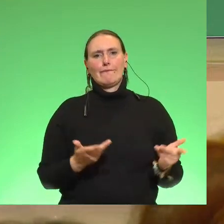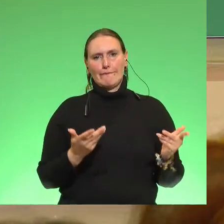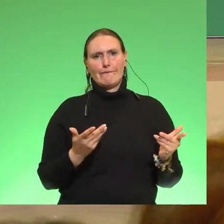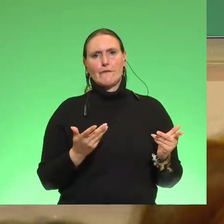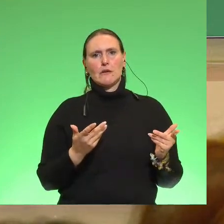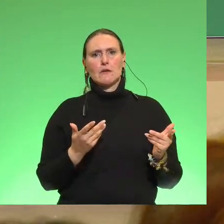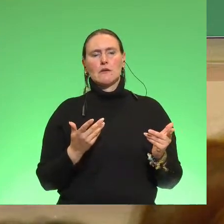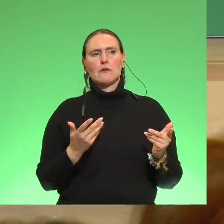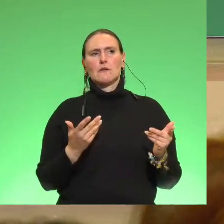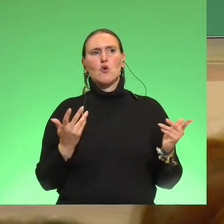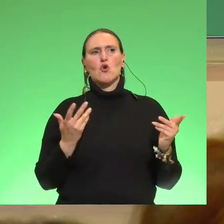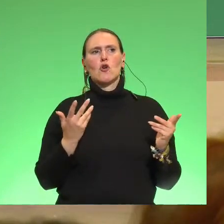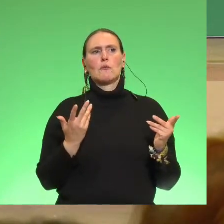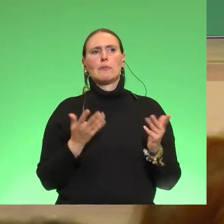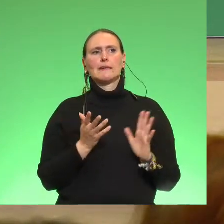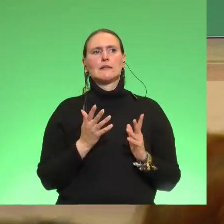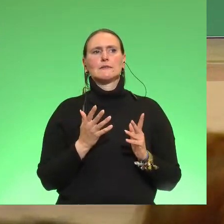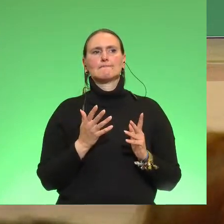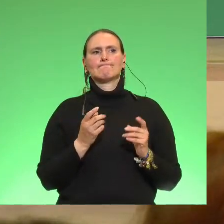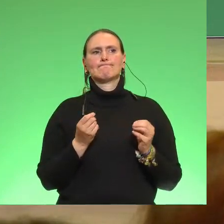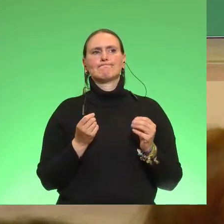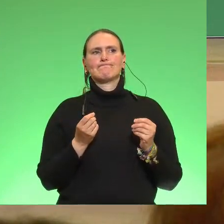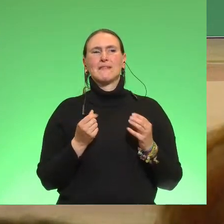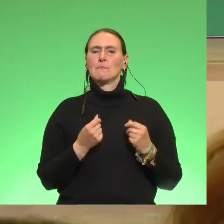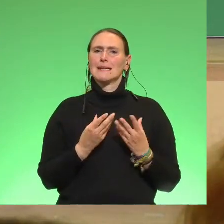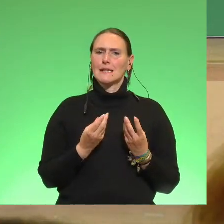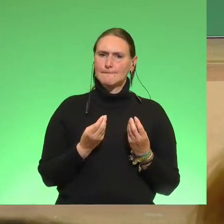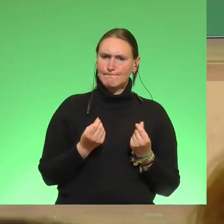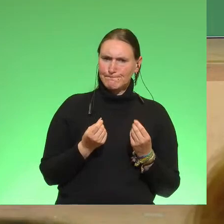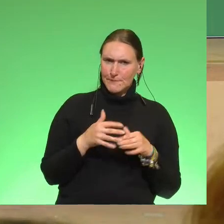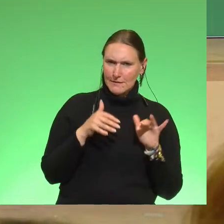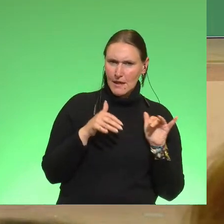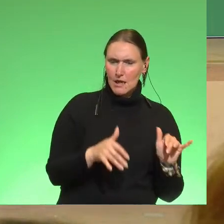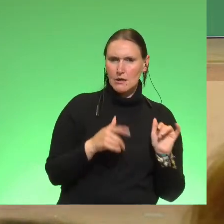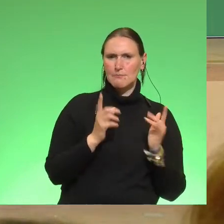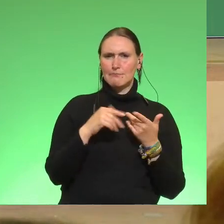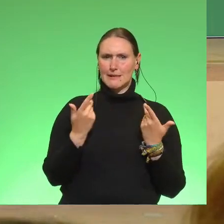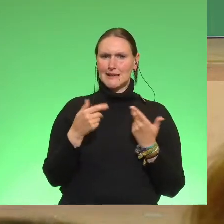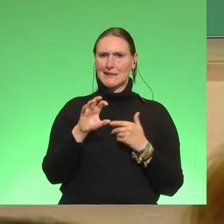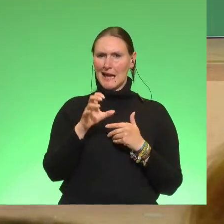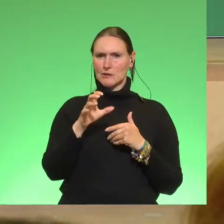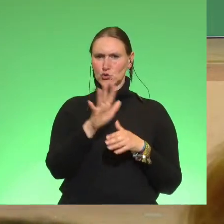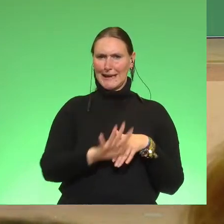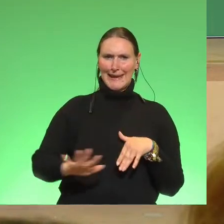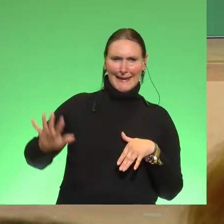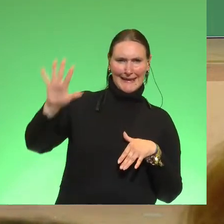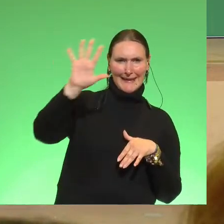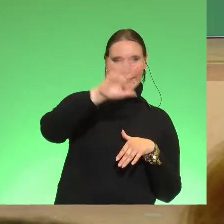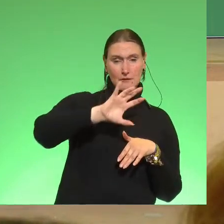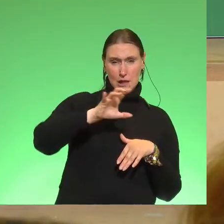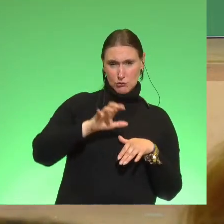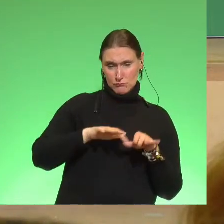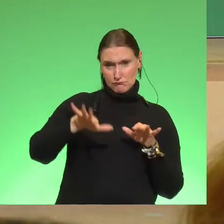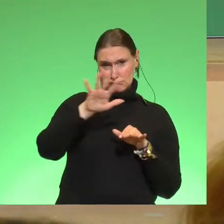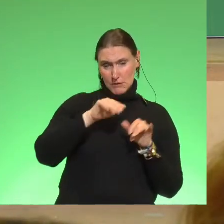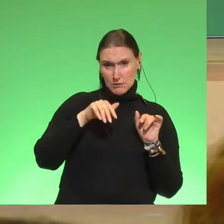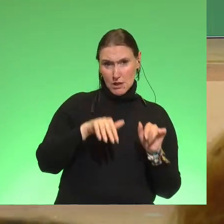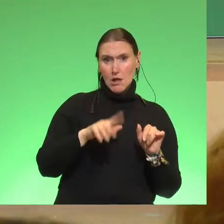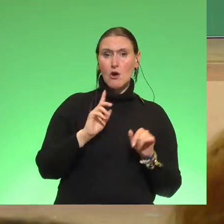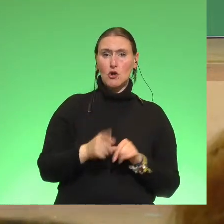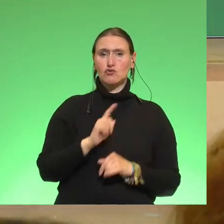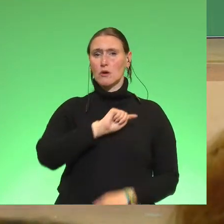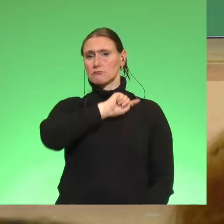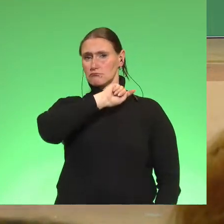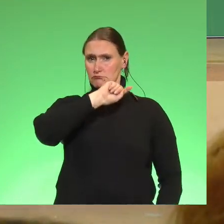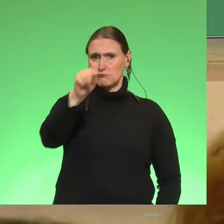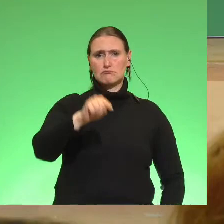intentions, but what can that mean in a country full of people that are willing to go out and demonstrate? What does it